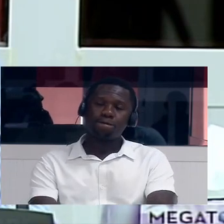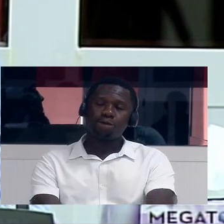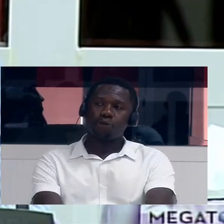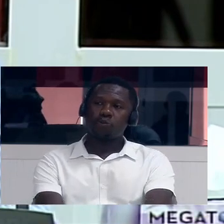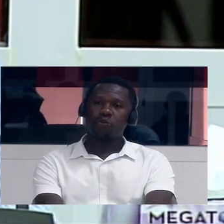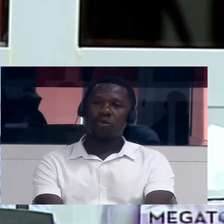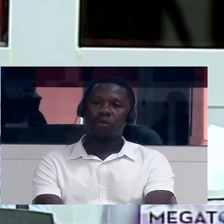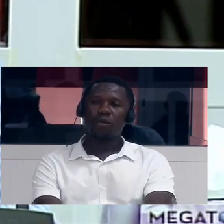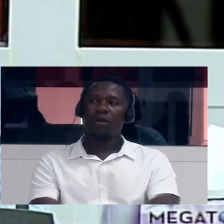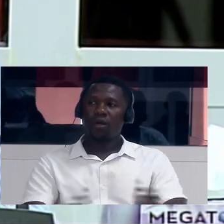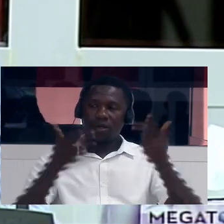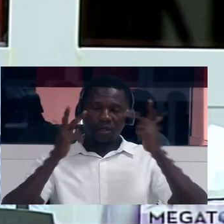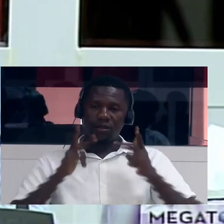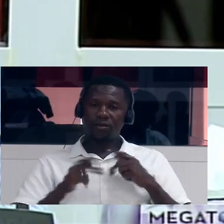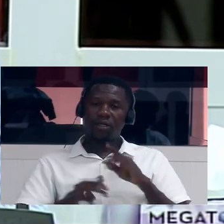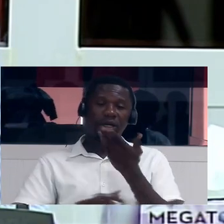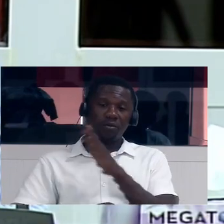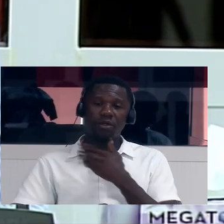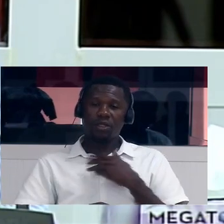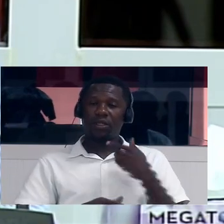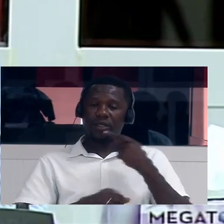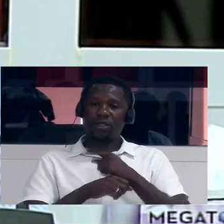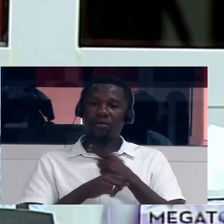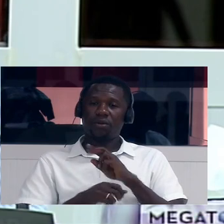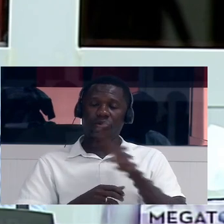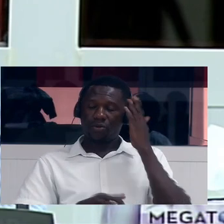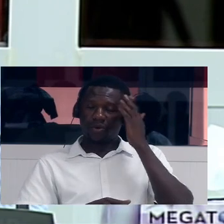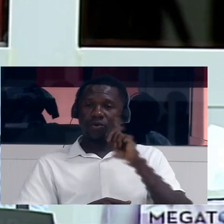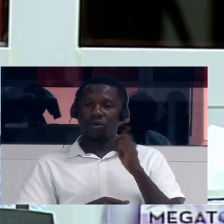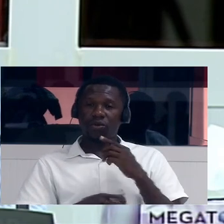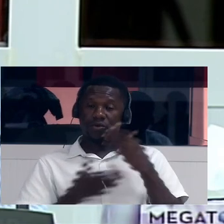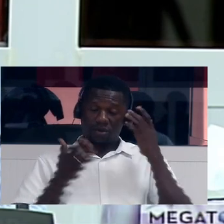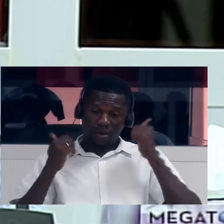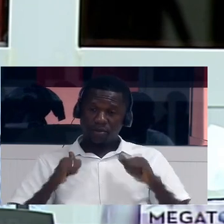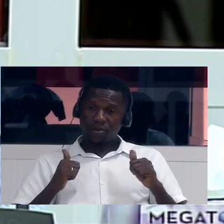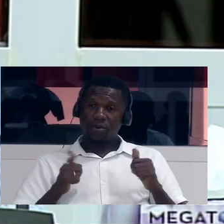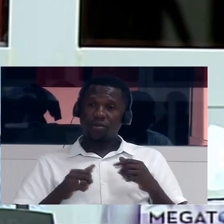Council, if anybody in the Gambia doesn't know what used to prevail, I'm not going to tell them that.